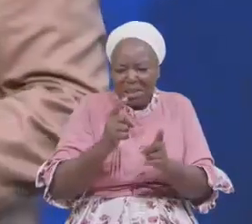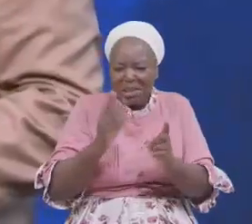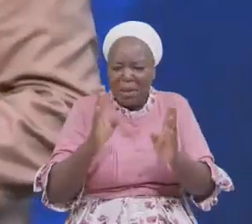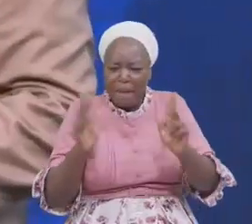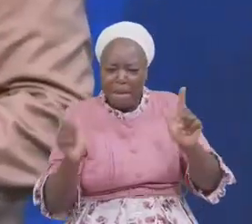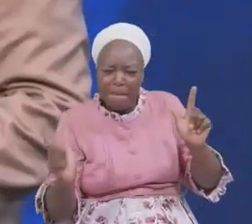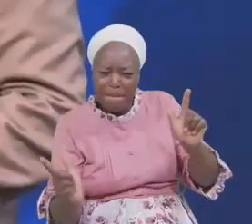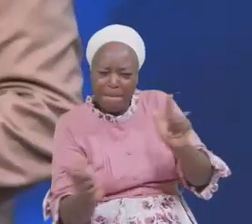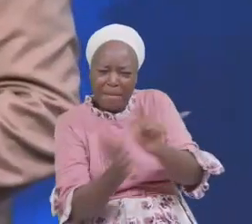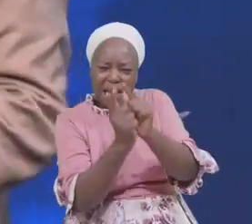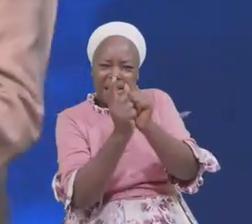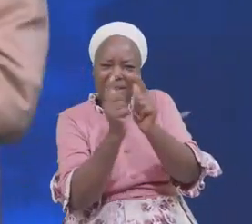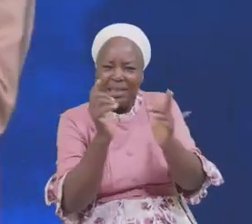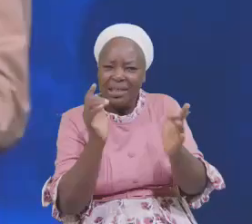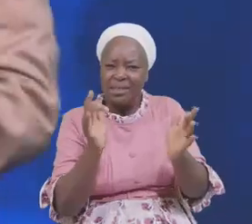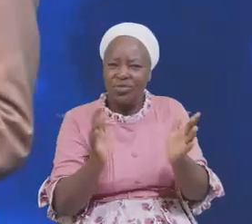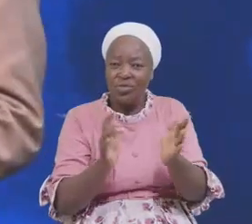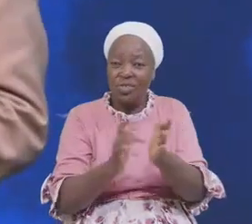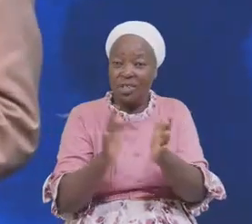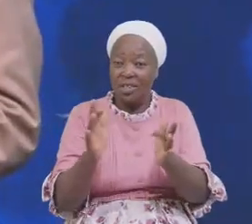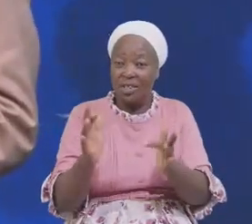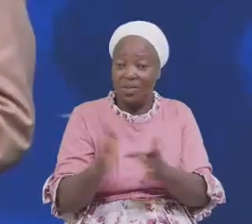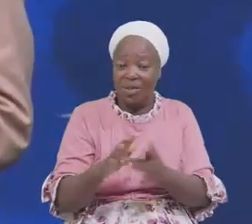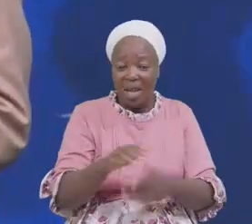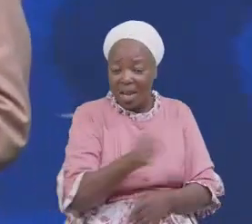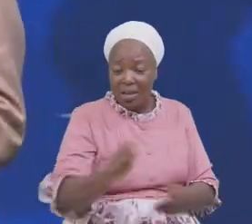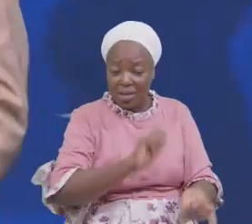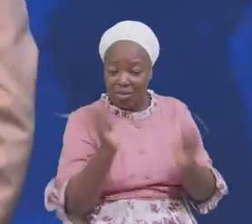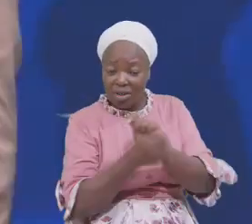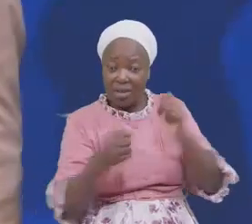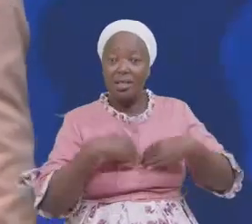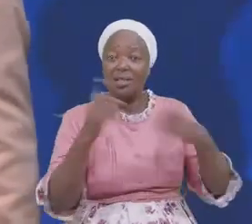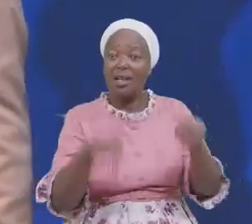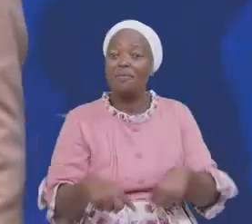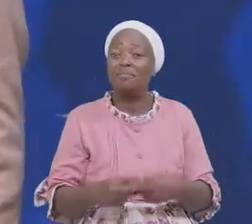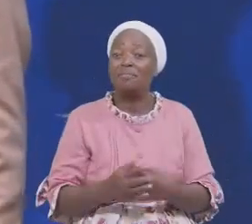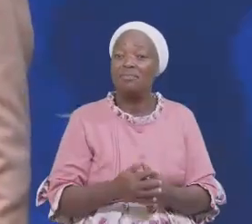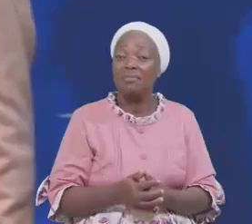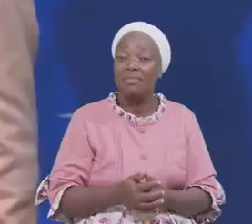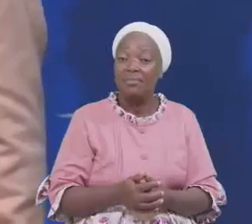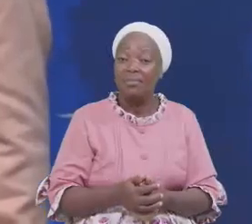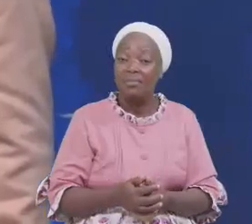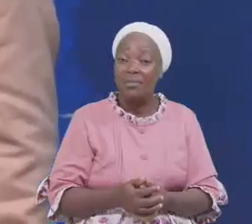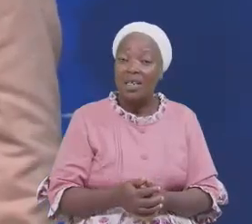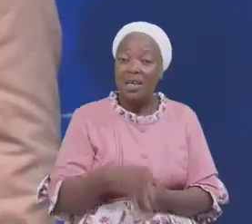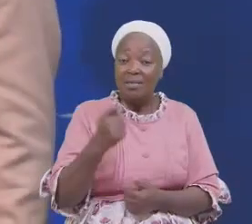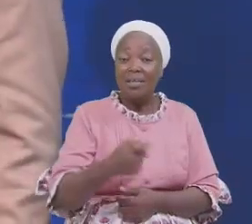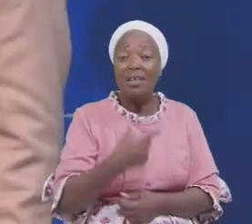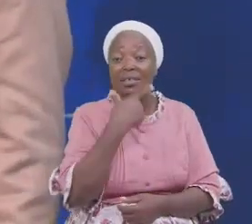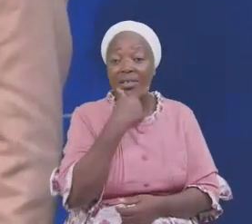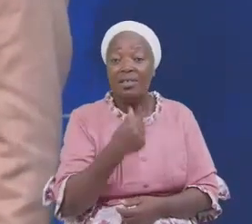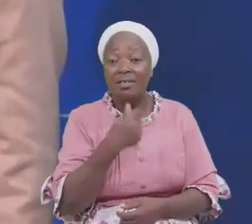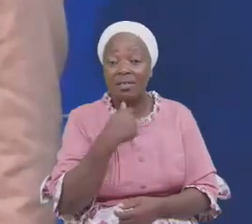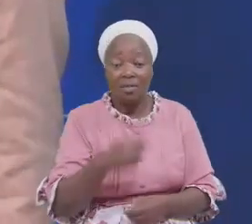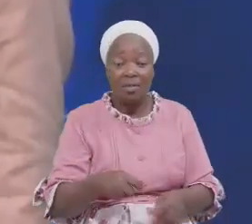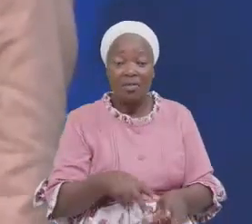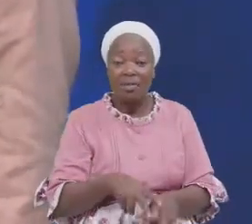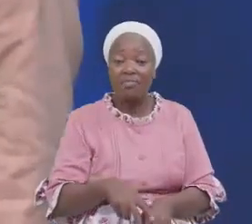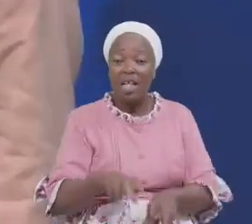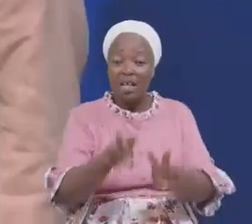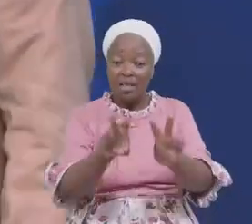Jesus. A change had come. The stinginess of his life washed